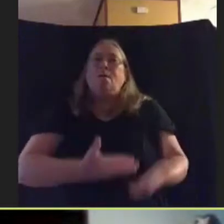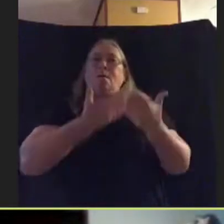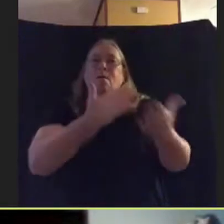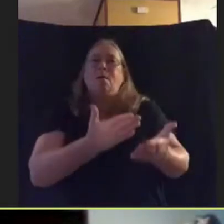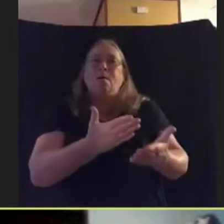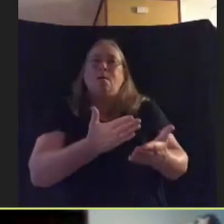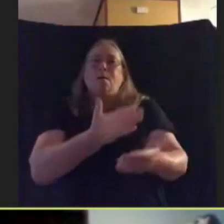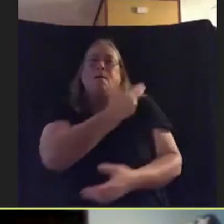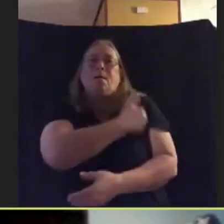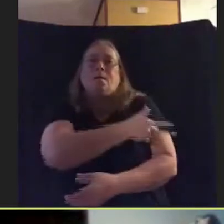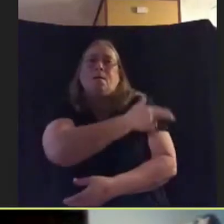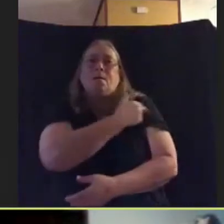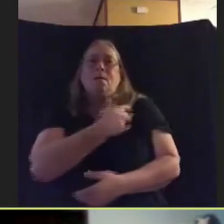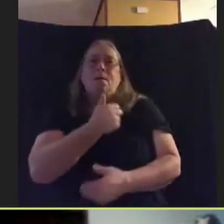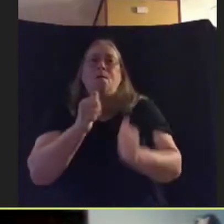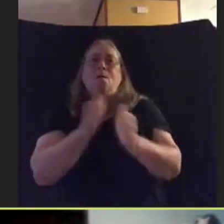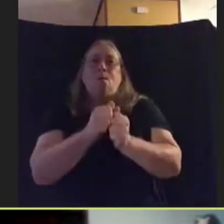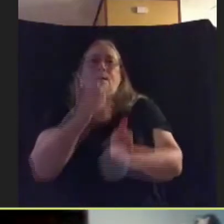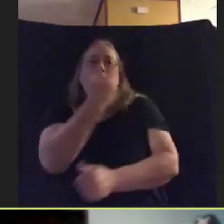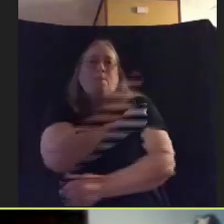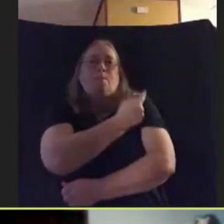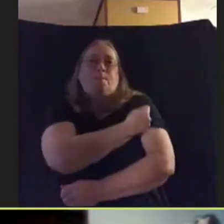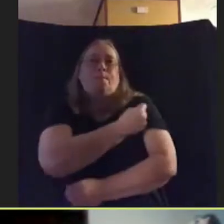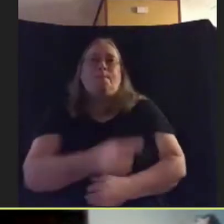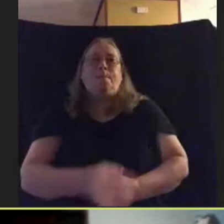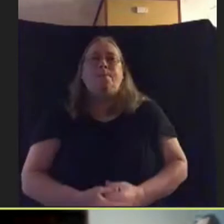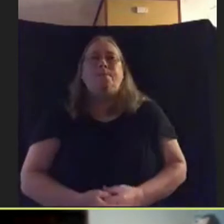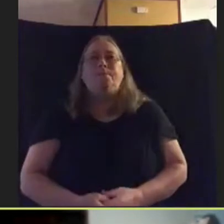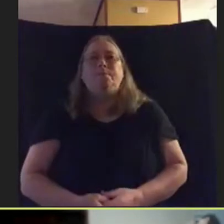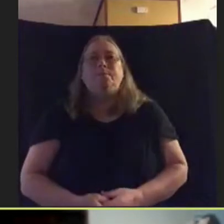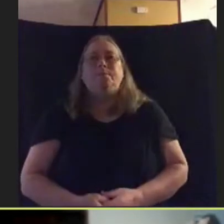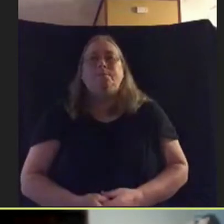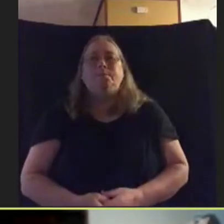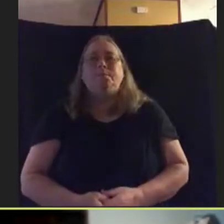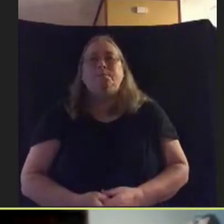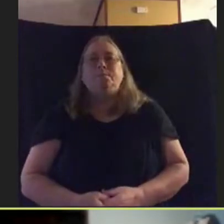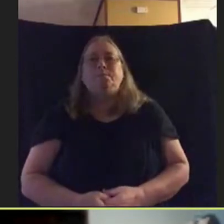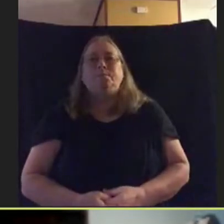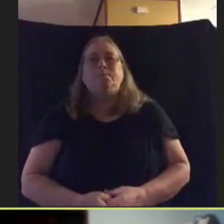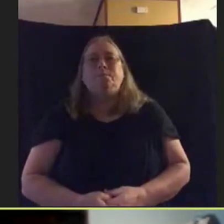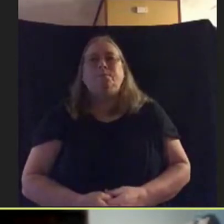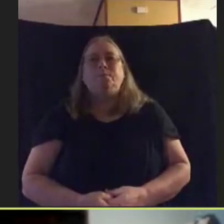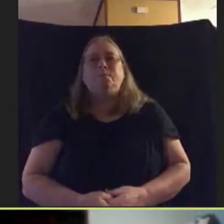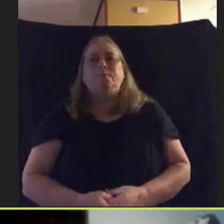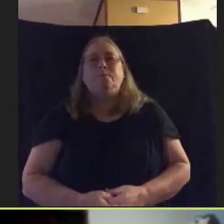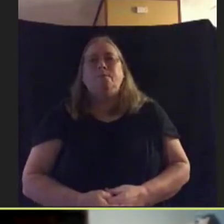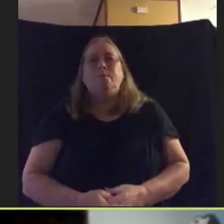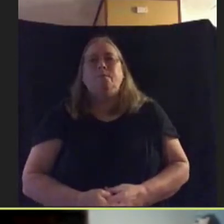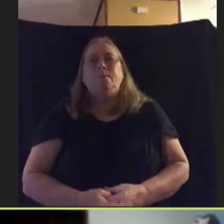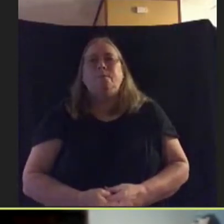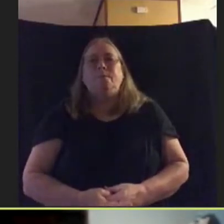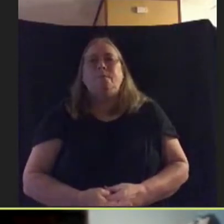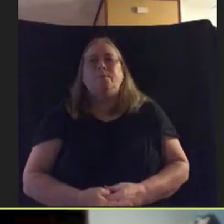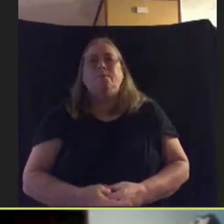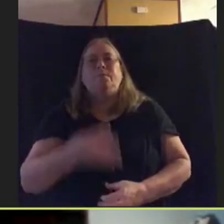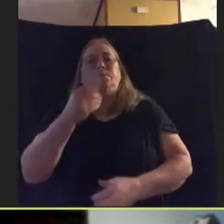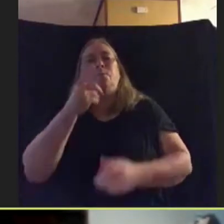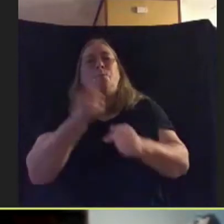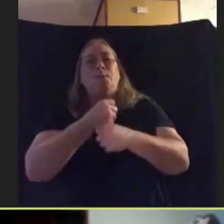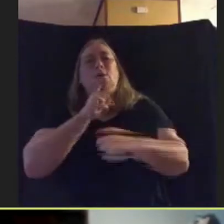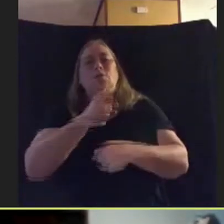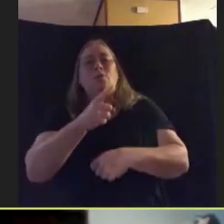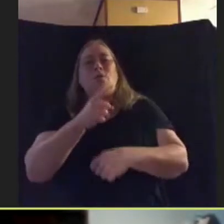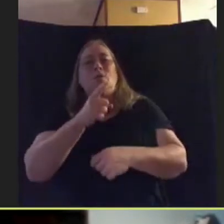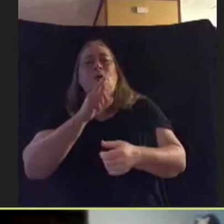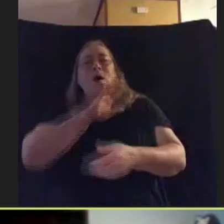hospitals with vaccine to work on vaccinating their staff, their healthcare